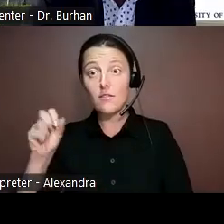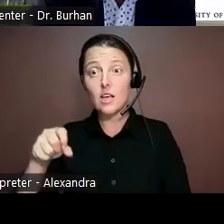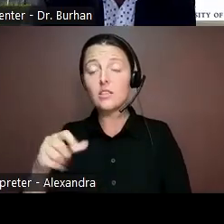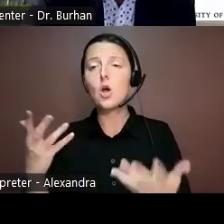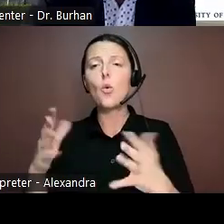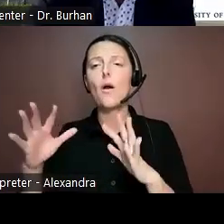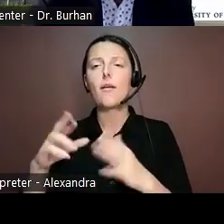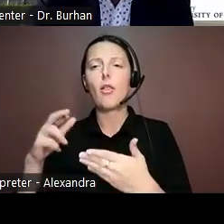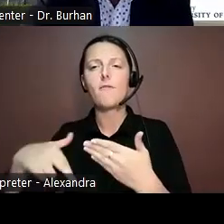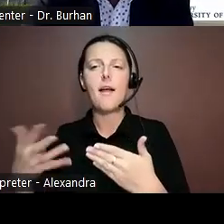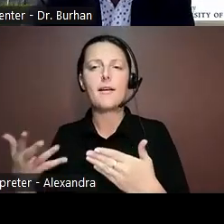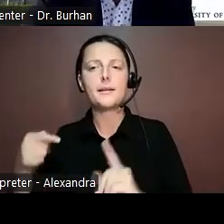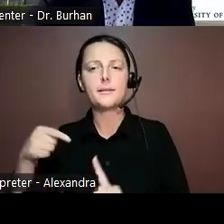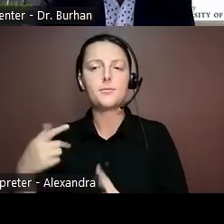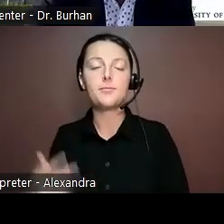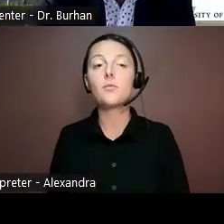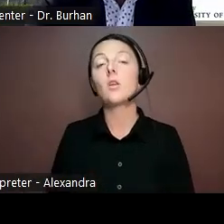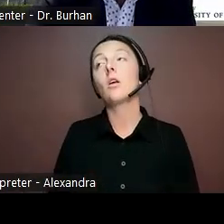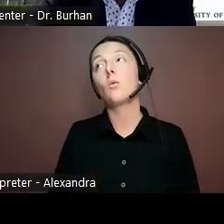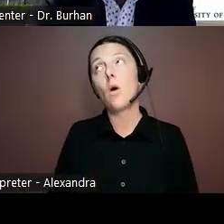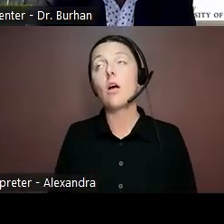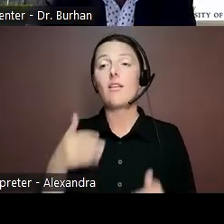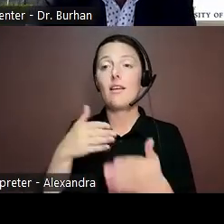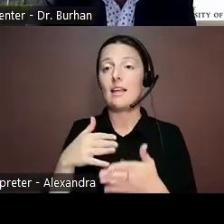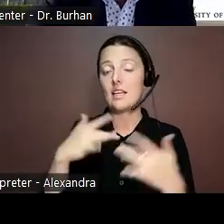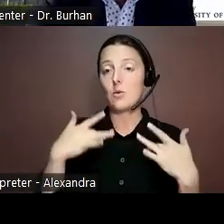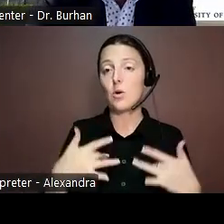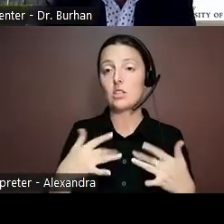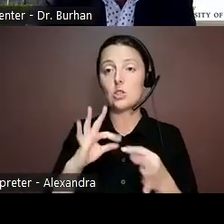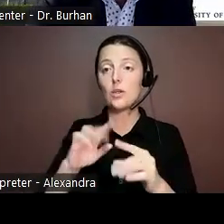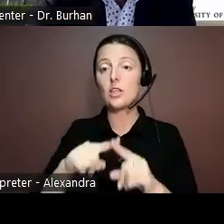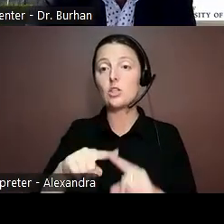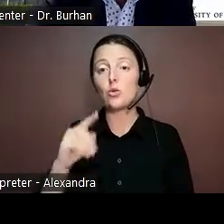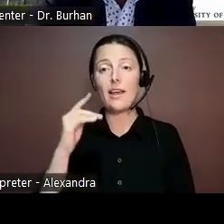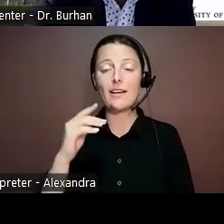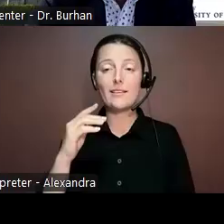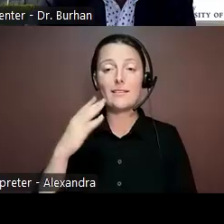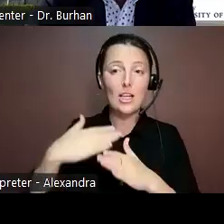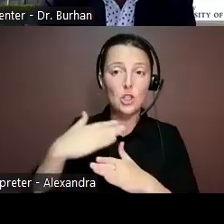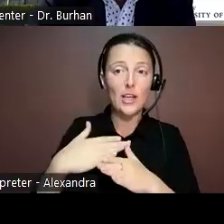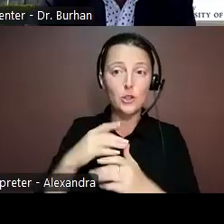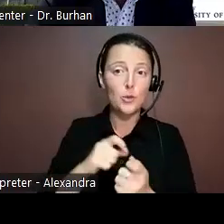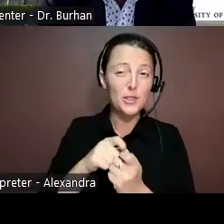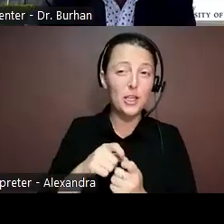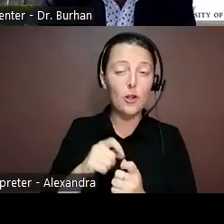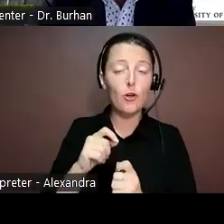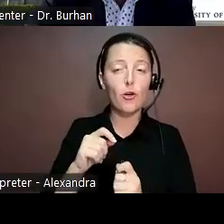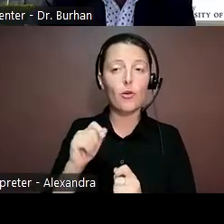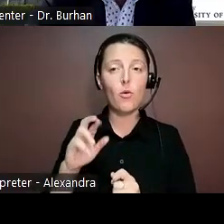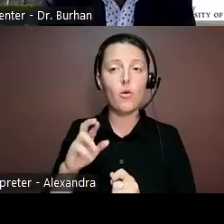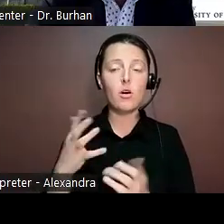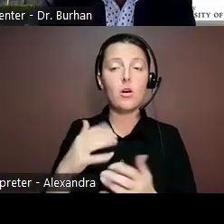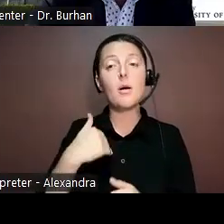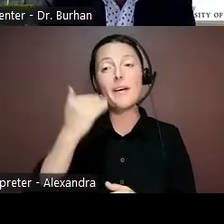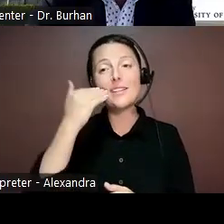So antidepressants, when it comes to agitation in particular, or because I know,